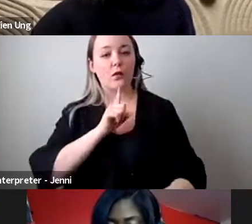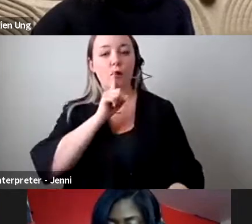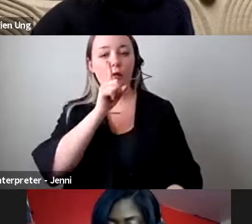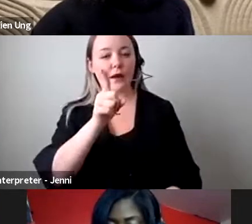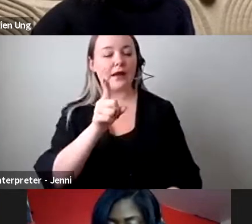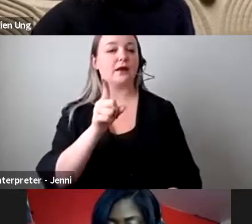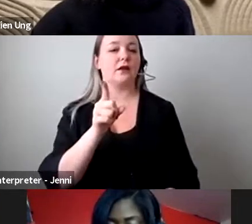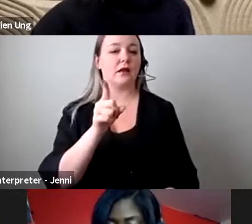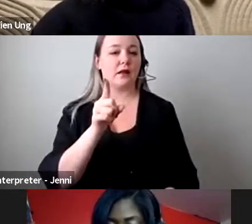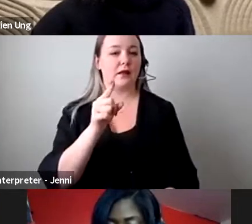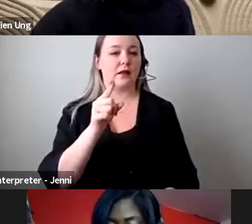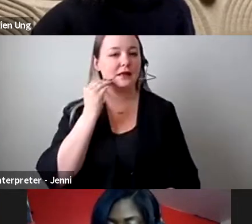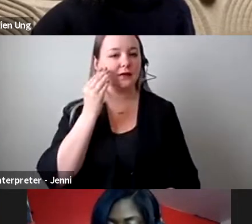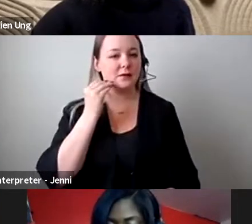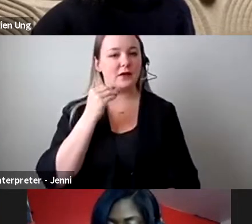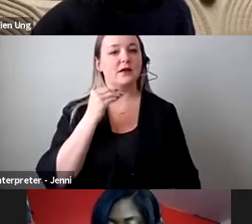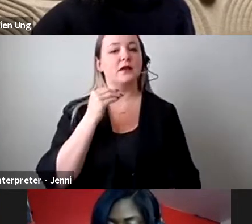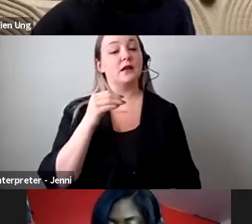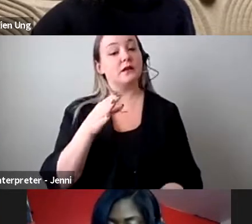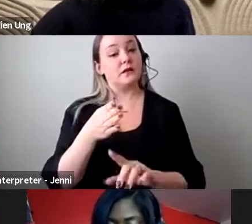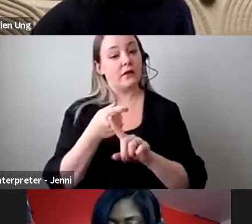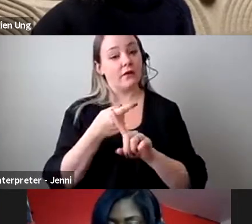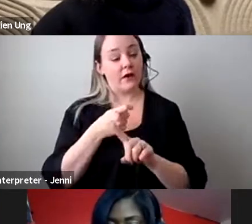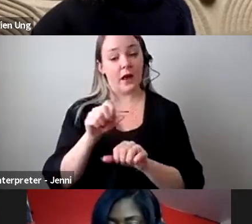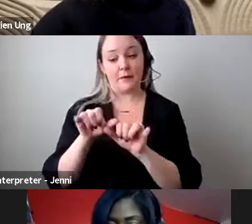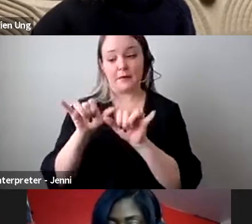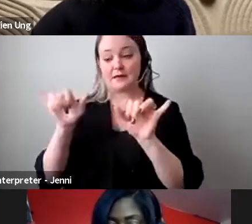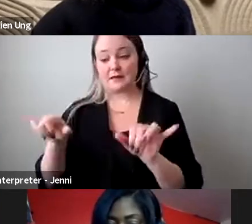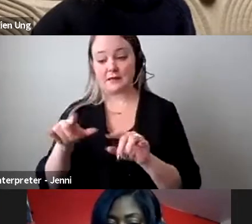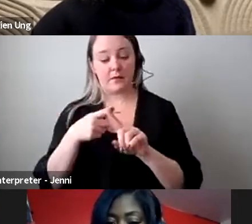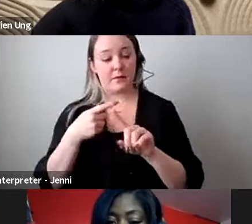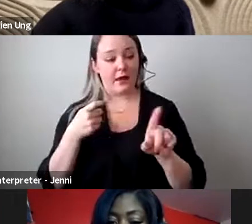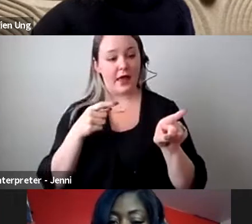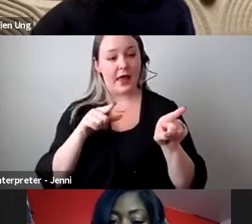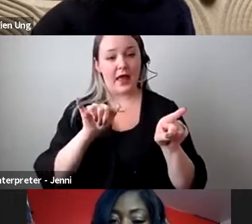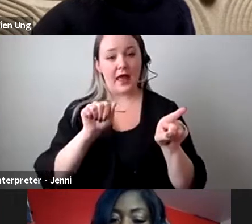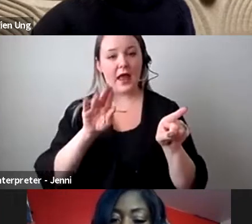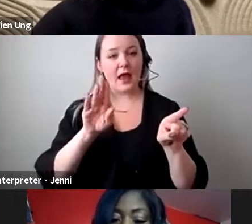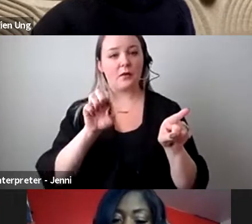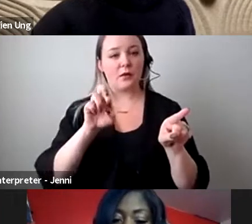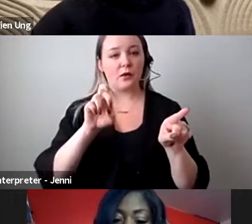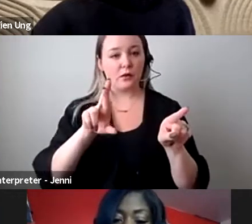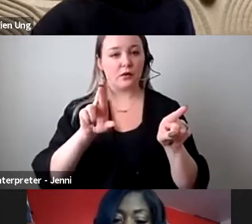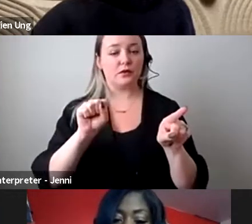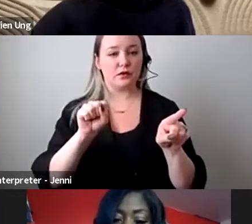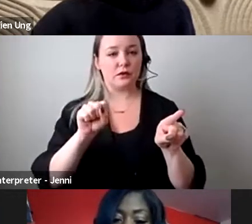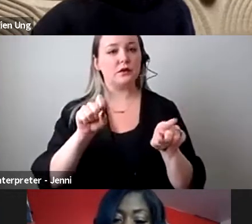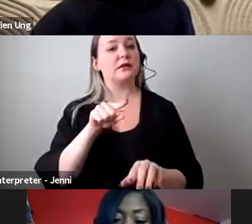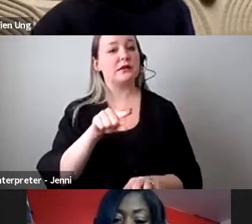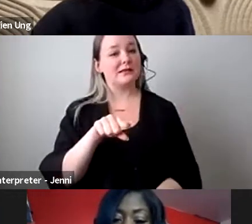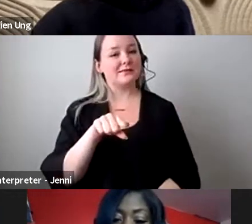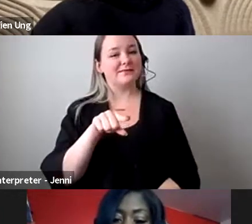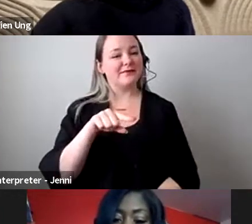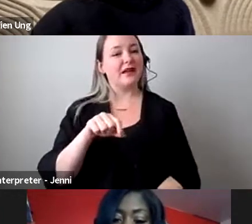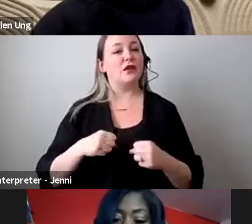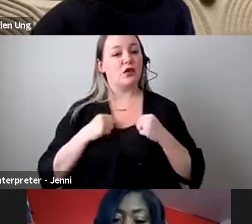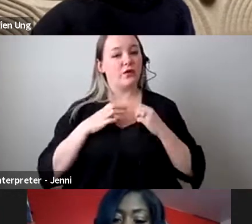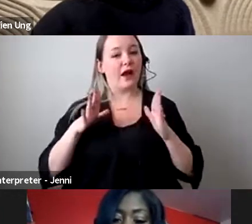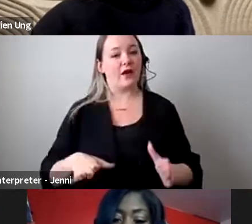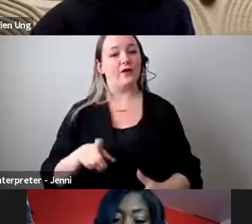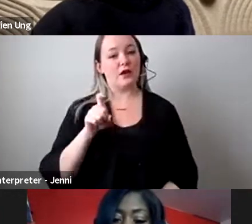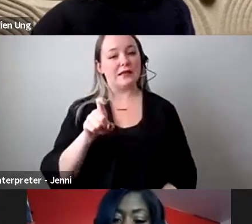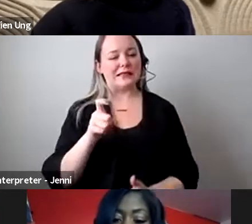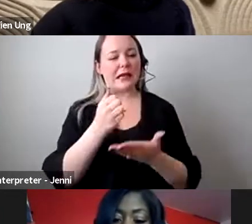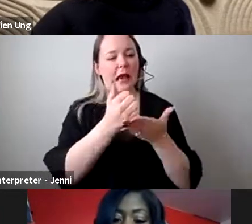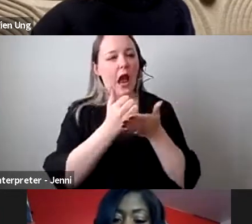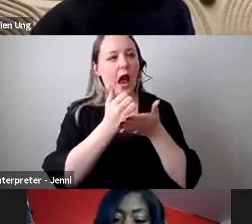abusers and from a system they wanted and needed help from. So our job today is